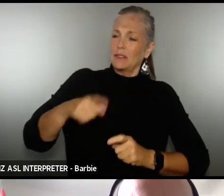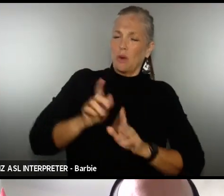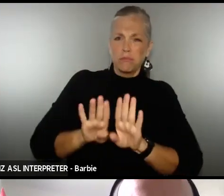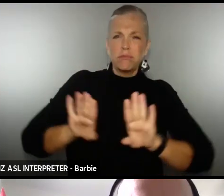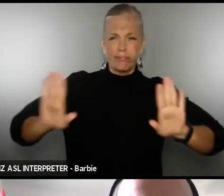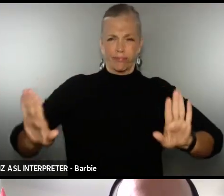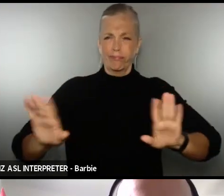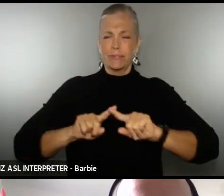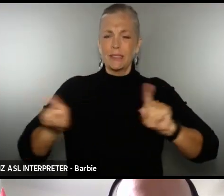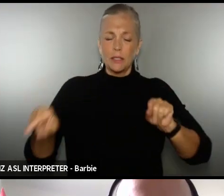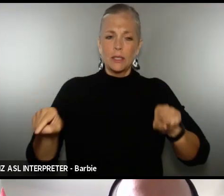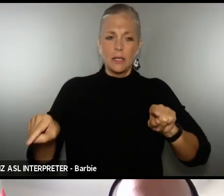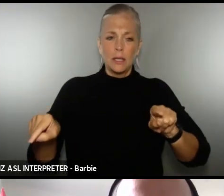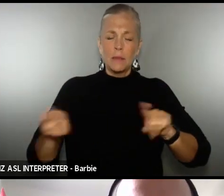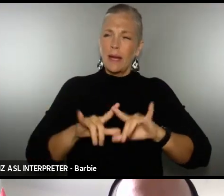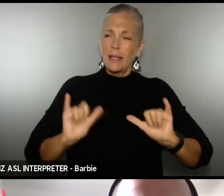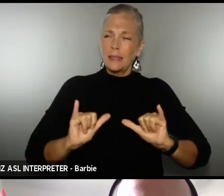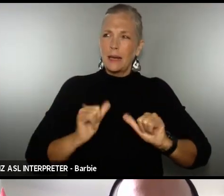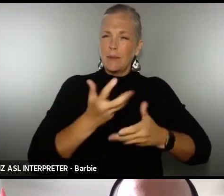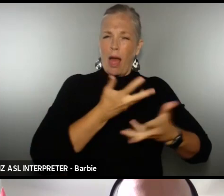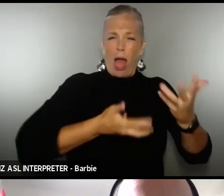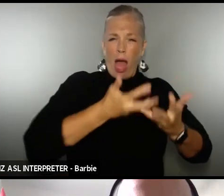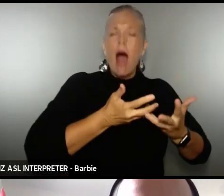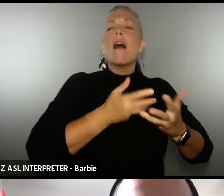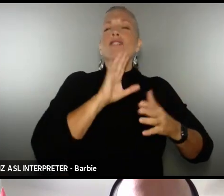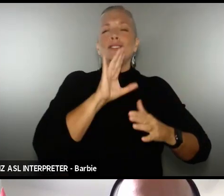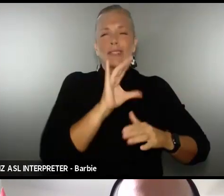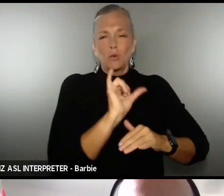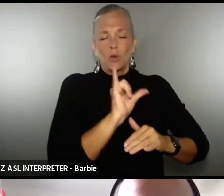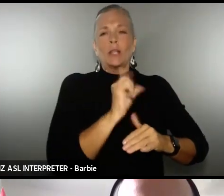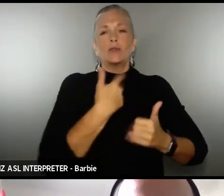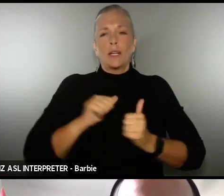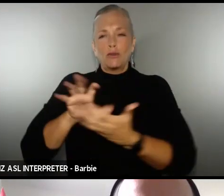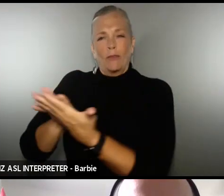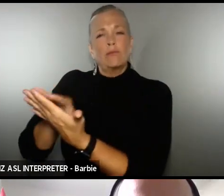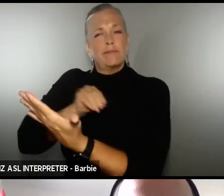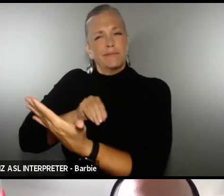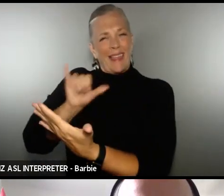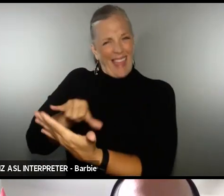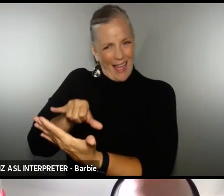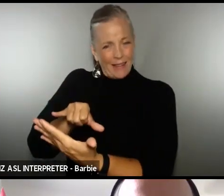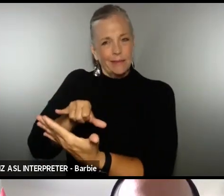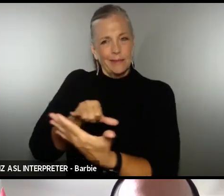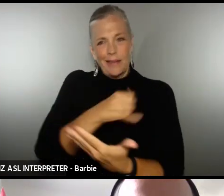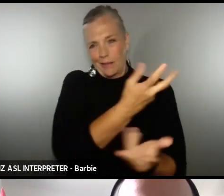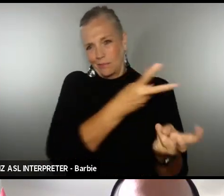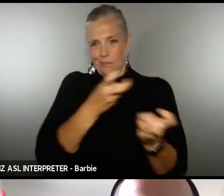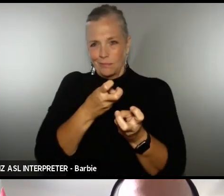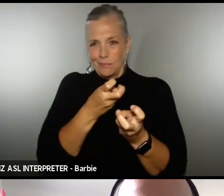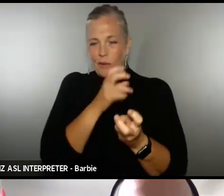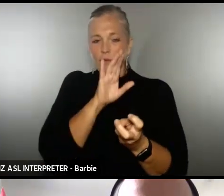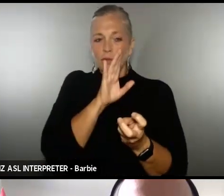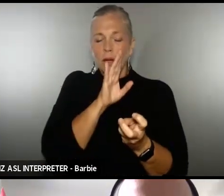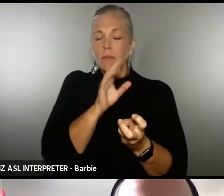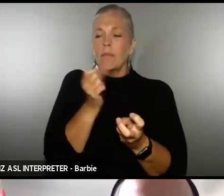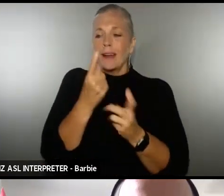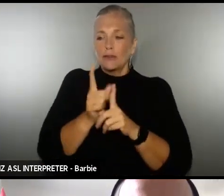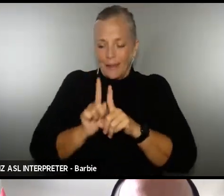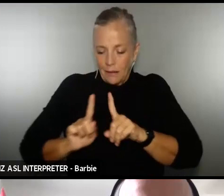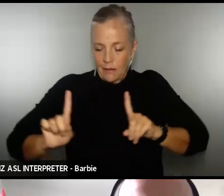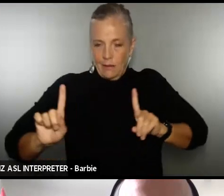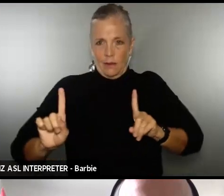frustrating time I had with them. So I've kind of sort of tried to emulate that, but still understand the difference between Graham and I, which